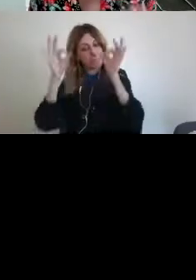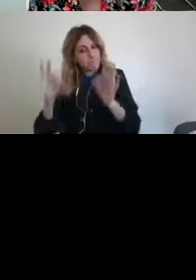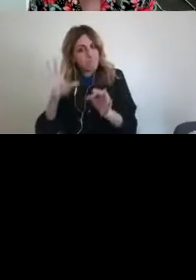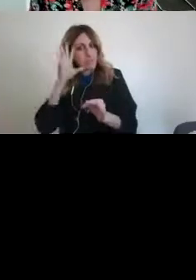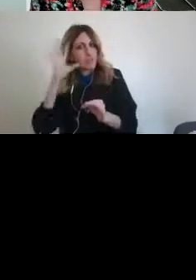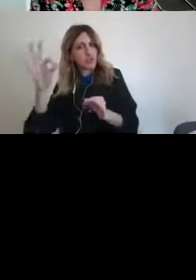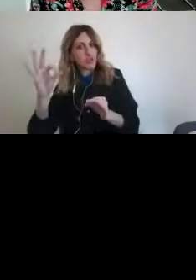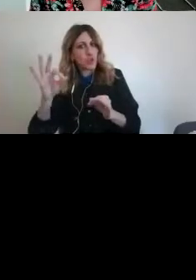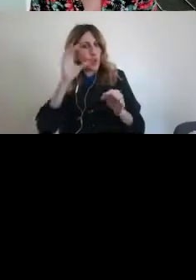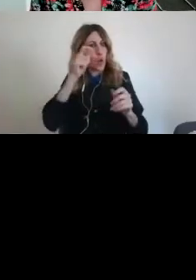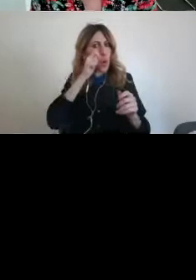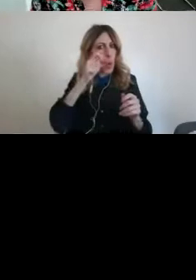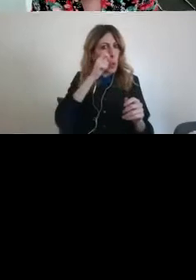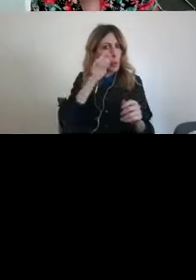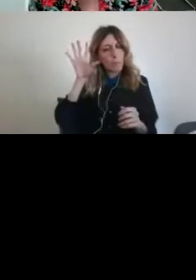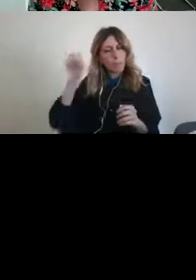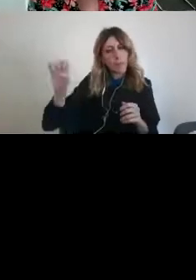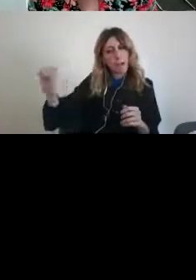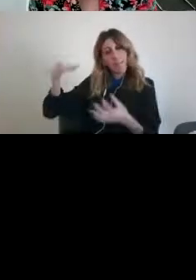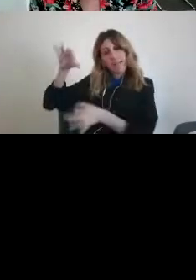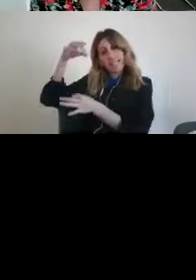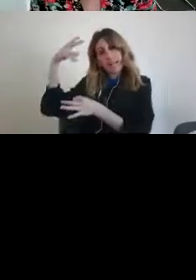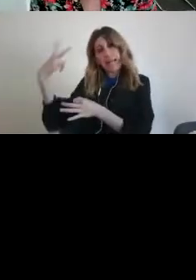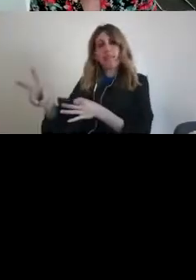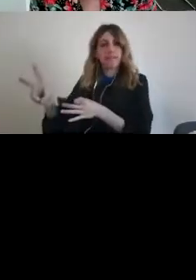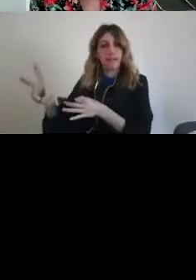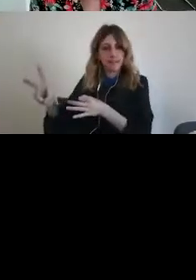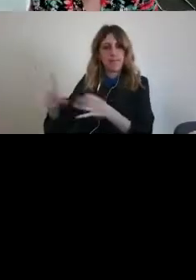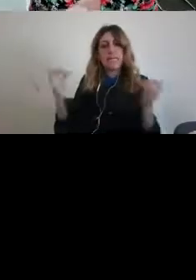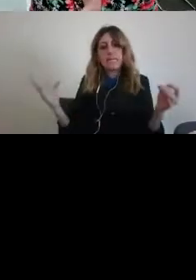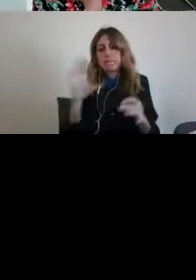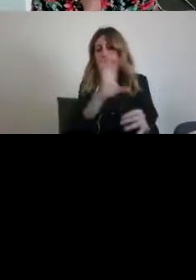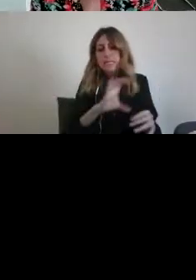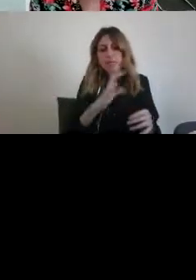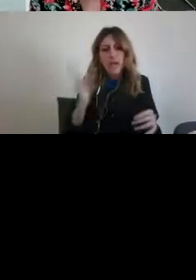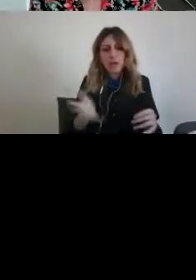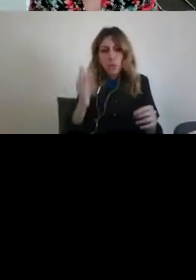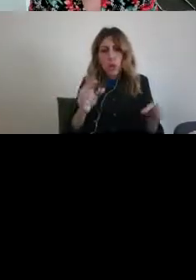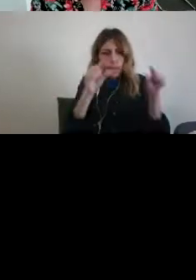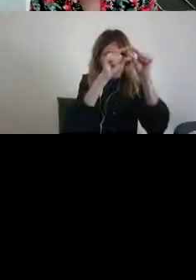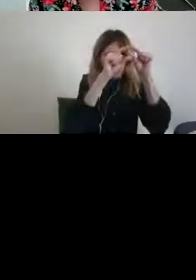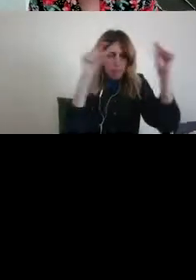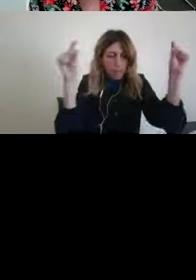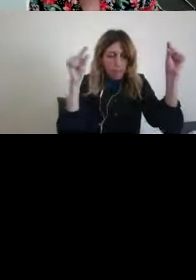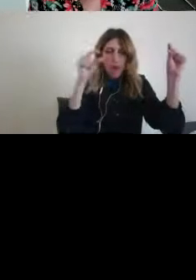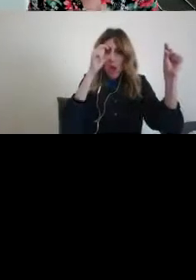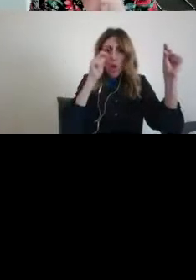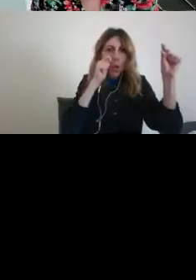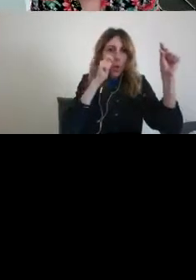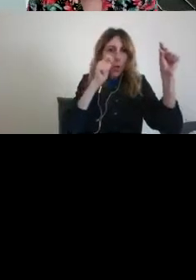So Google's really smart in texts. That's why you need to write awesome texts. But then the things that Google is not that good